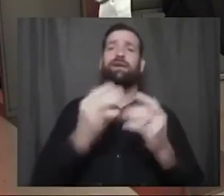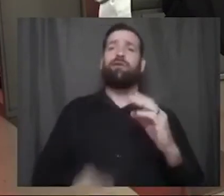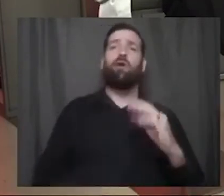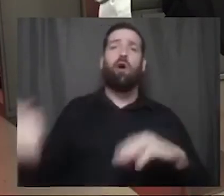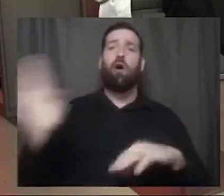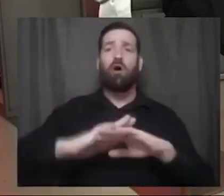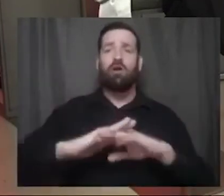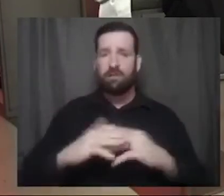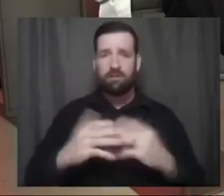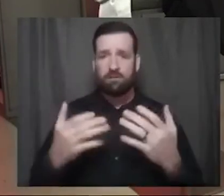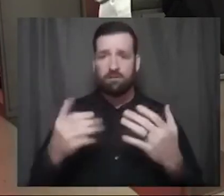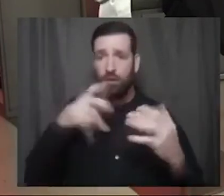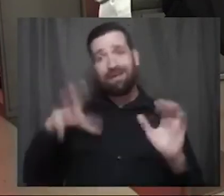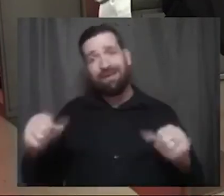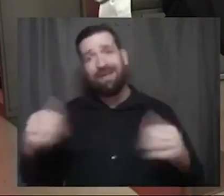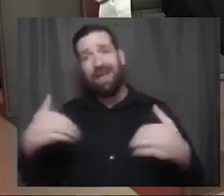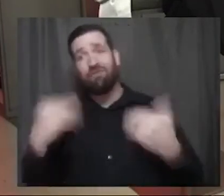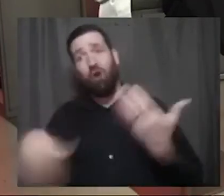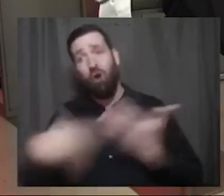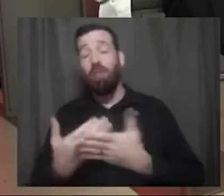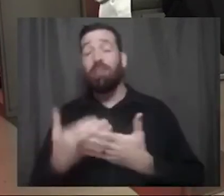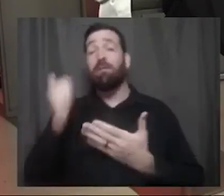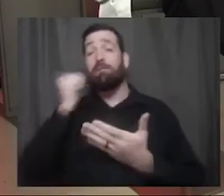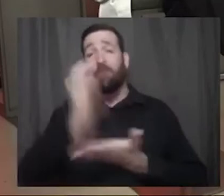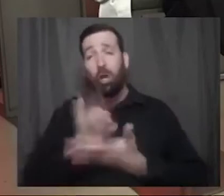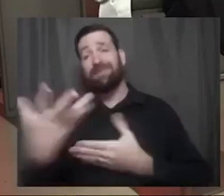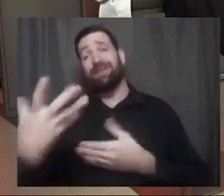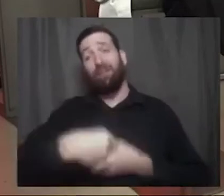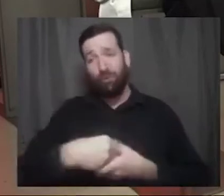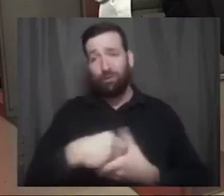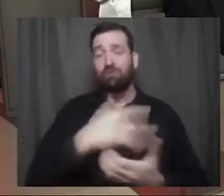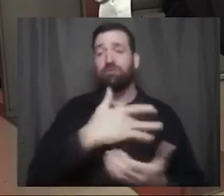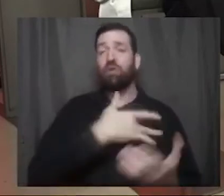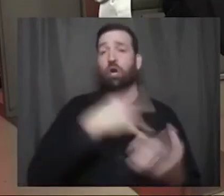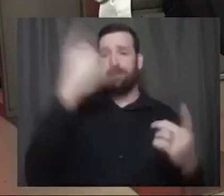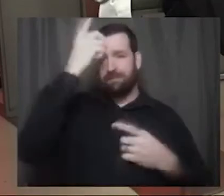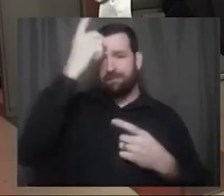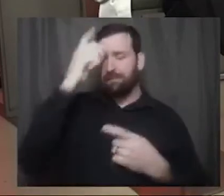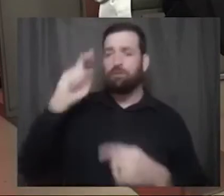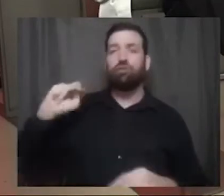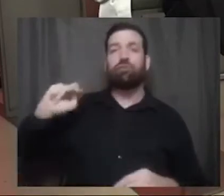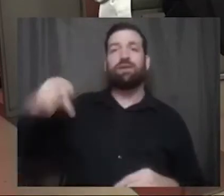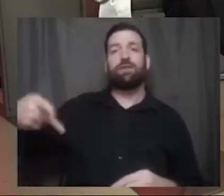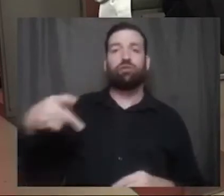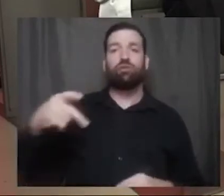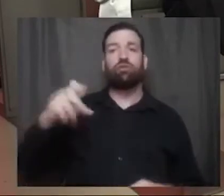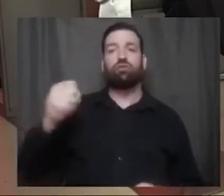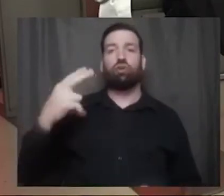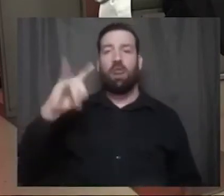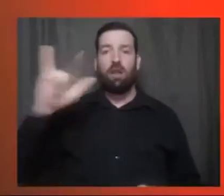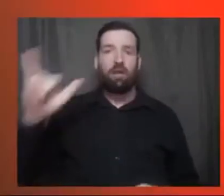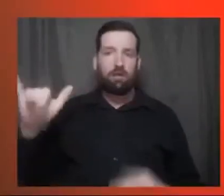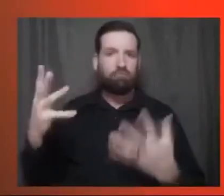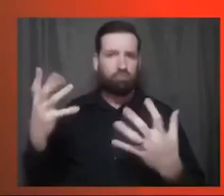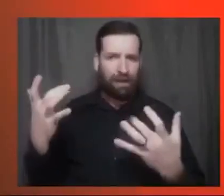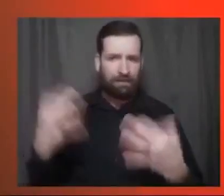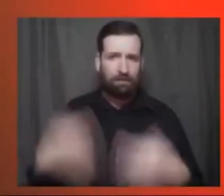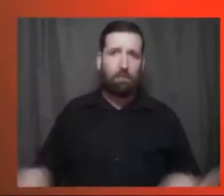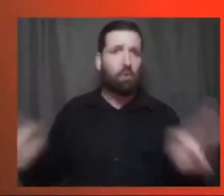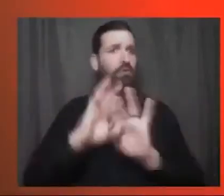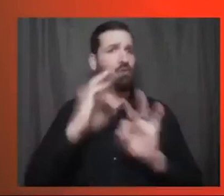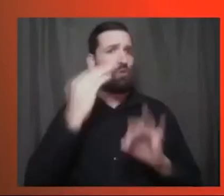to menopause, unfortunately, that also includes heart disease. Here's nurse practitioner Shirley Verbenik with why it's so important to know your risks. I